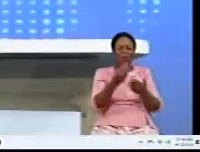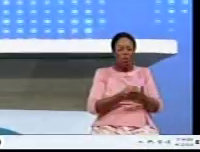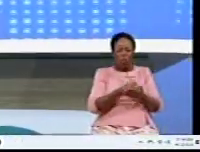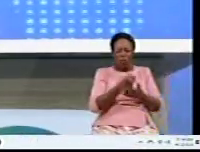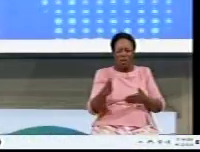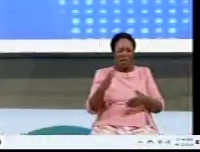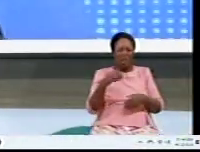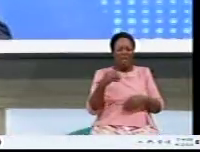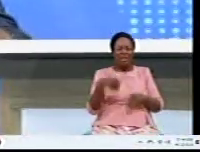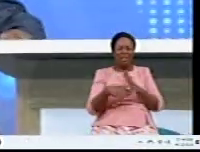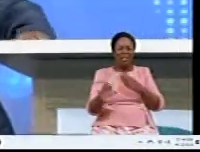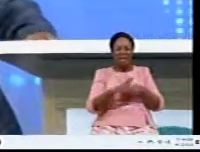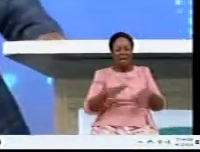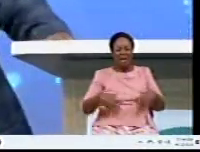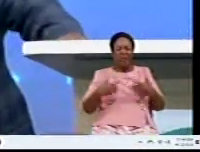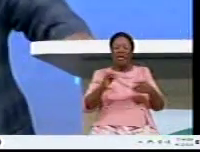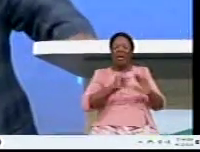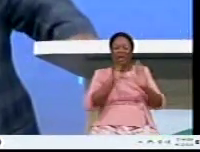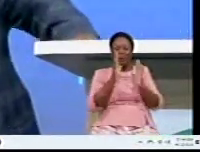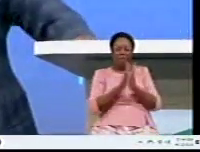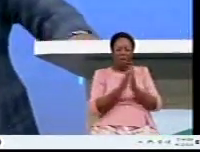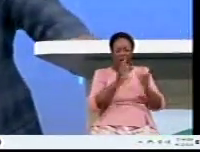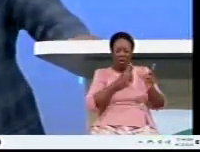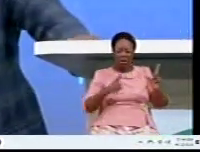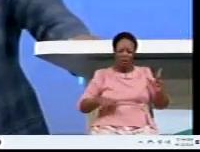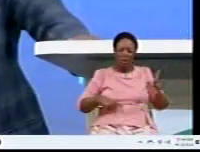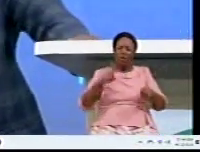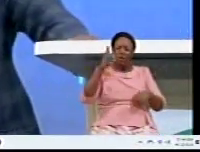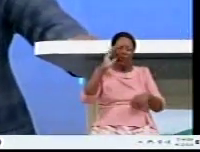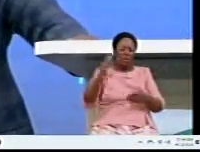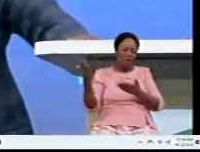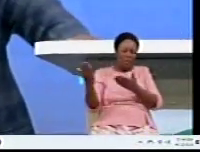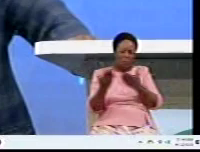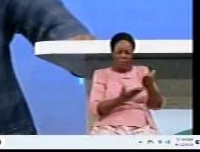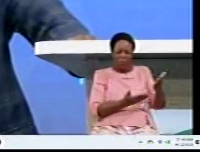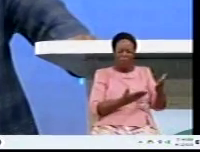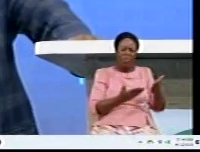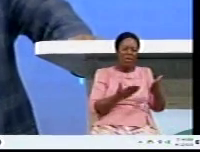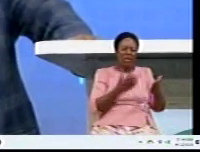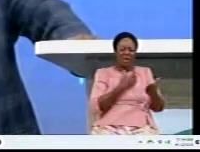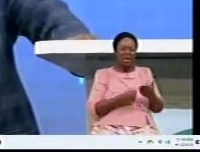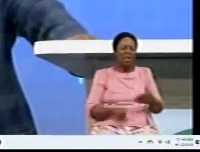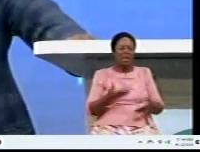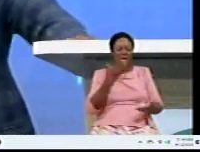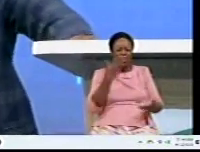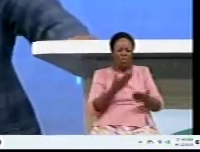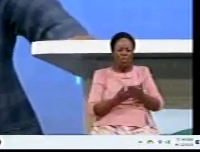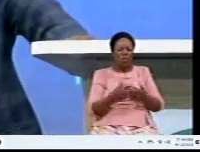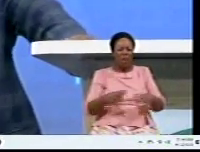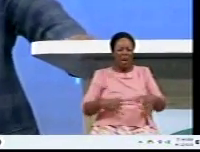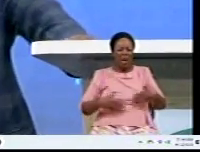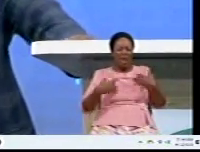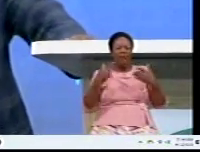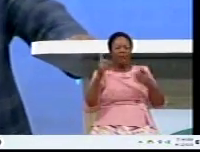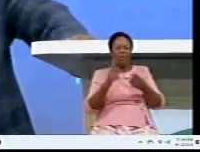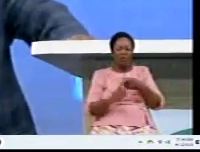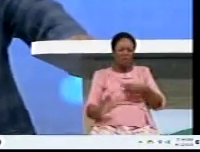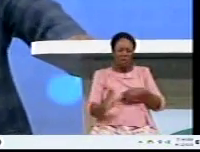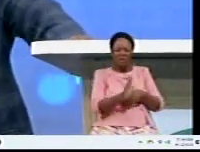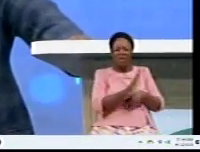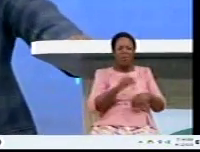lives. I pray, Lord, you'll bring a worthy life unto them